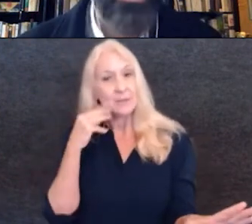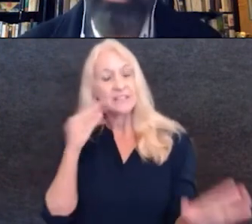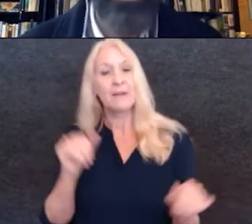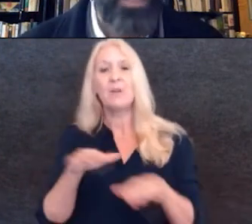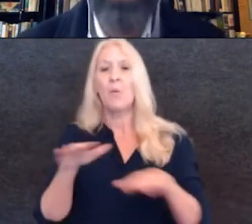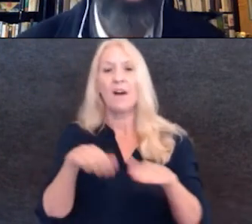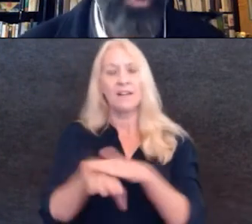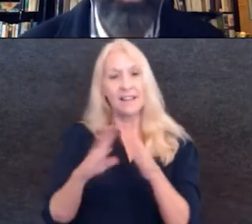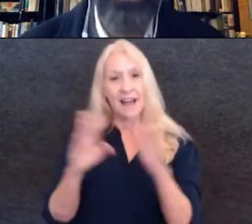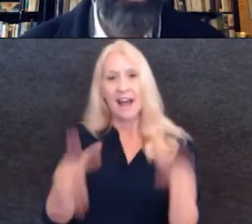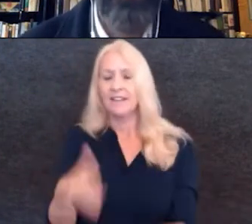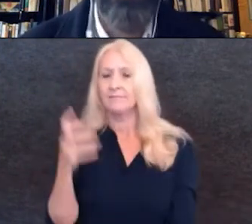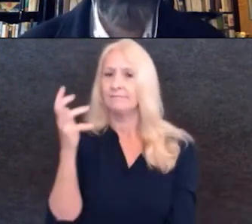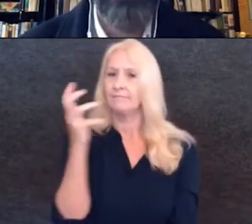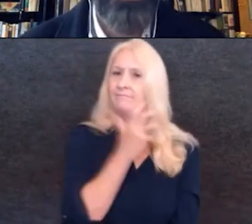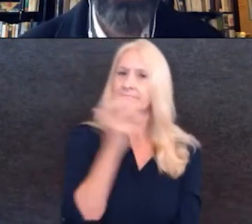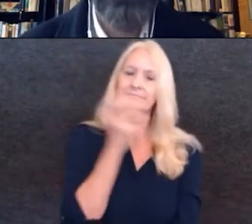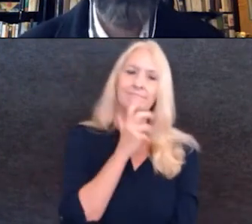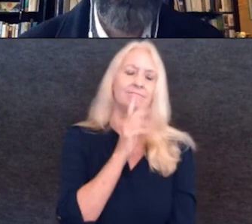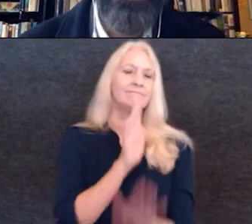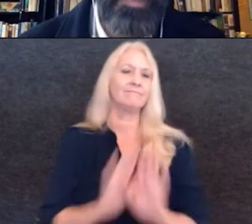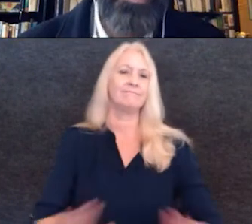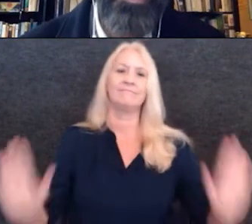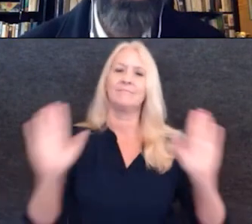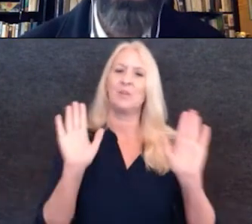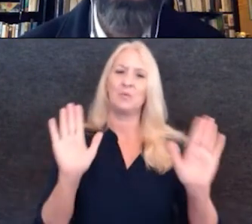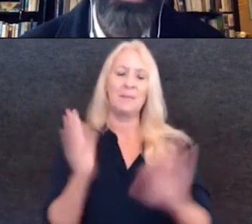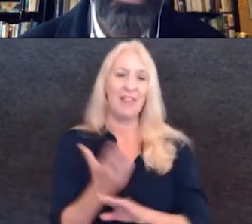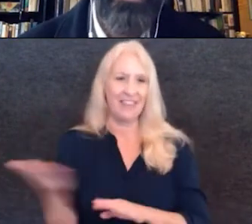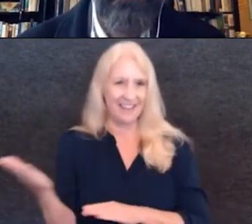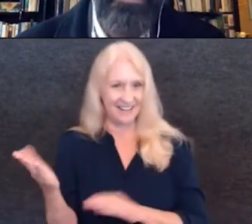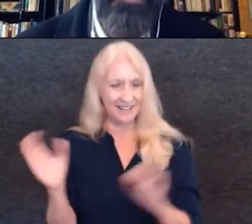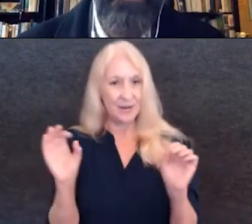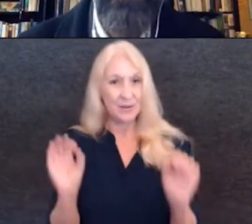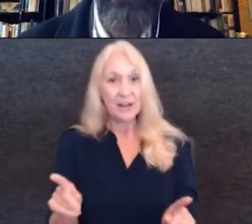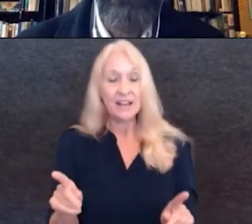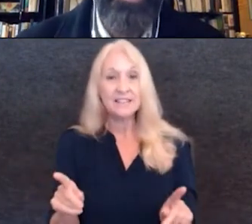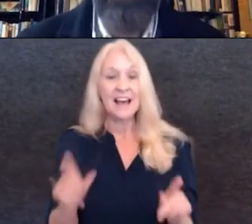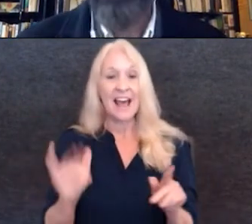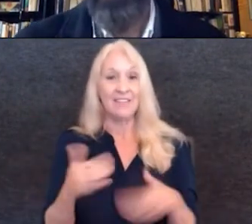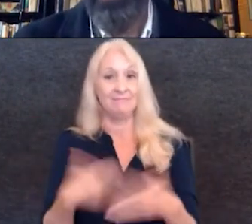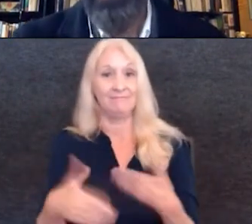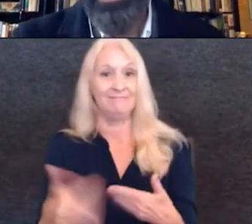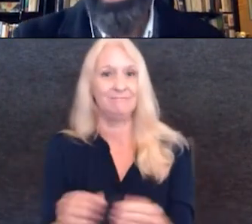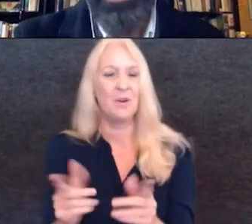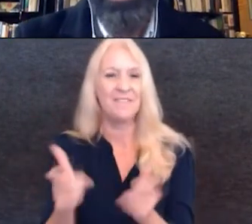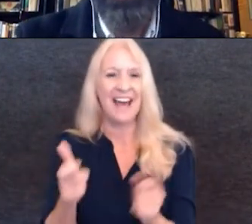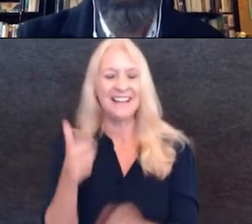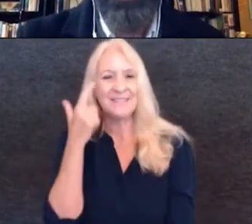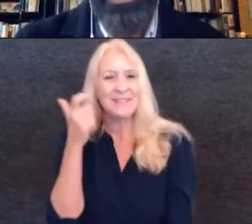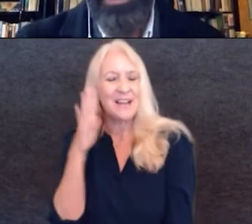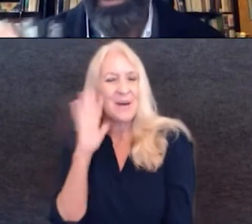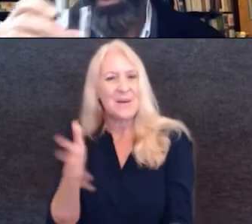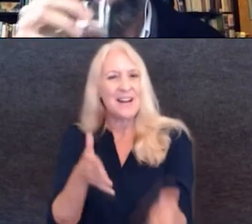house, was an incredible, incredible thing for me. Amazing, amazing. Okay, I'm good. So we have to fast forward, because I just want to